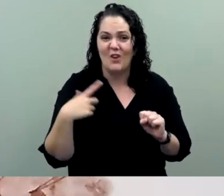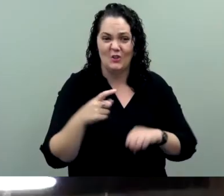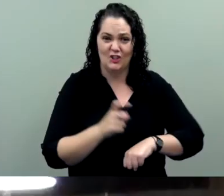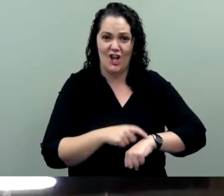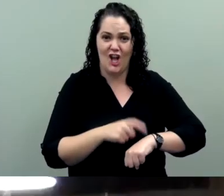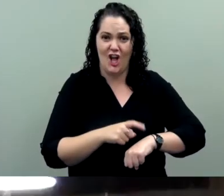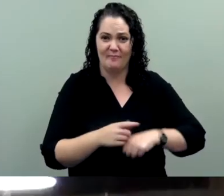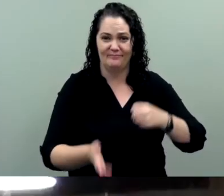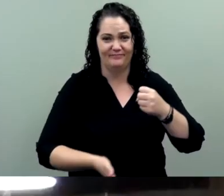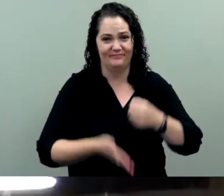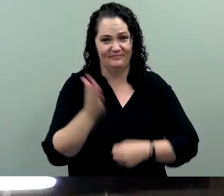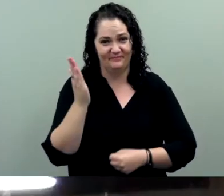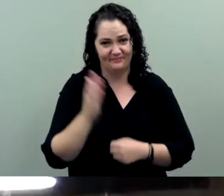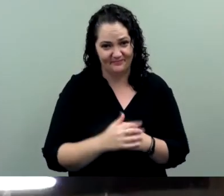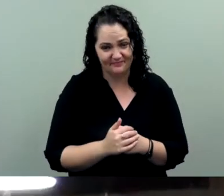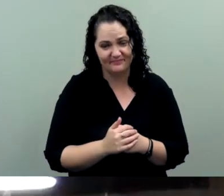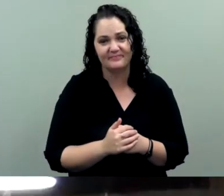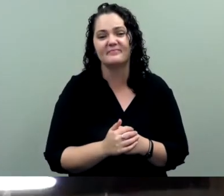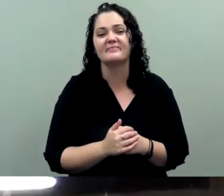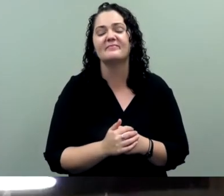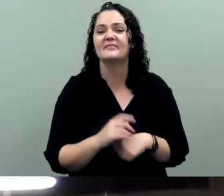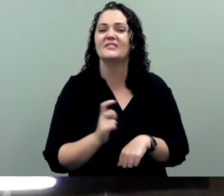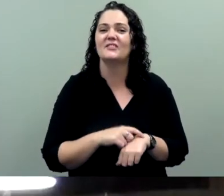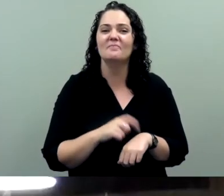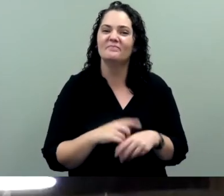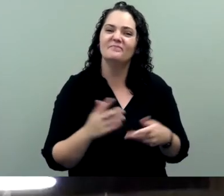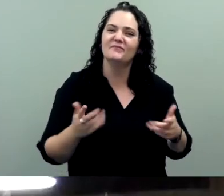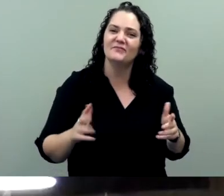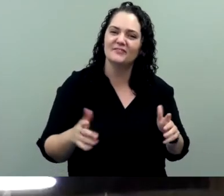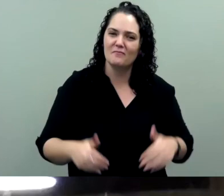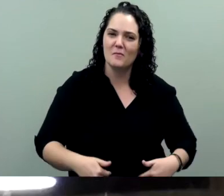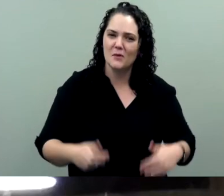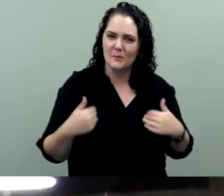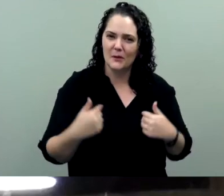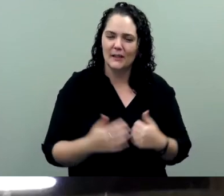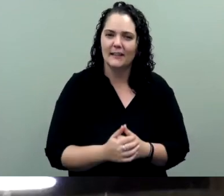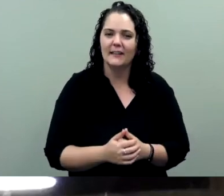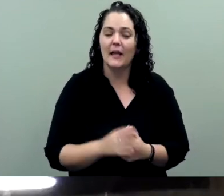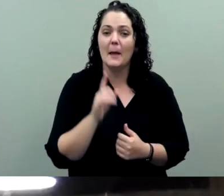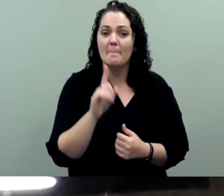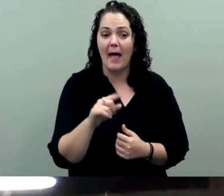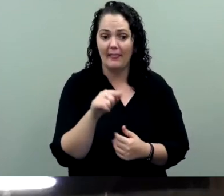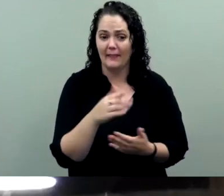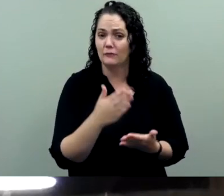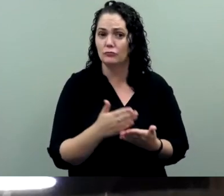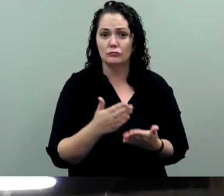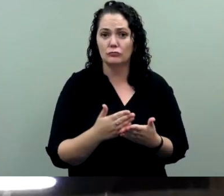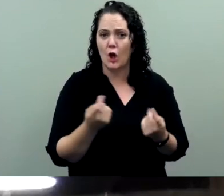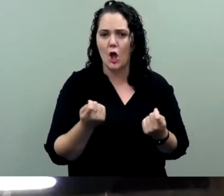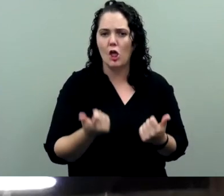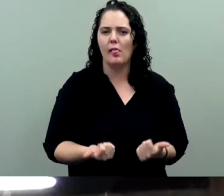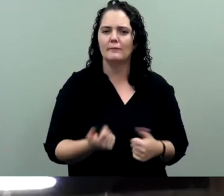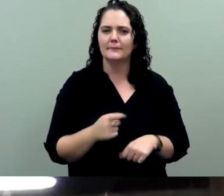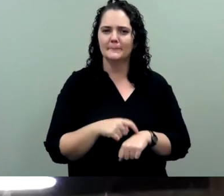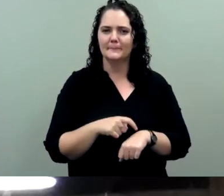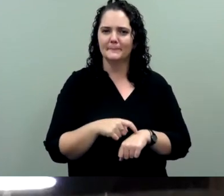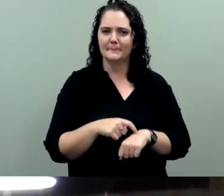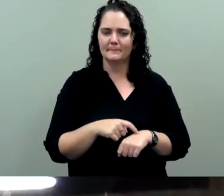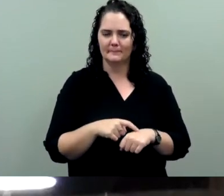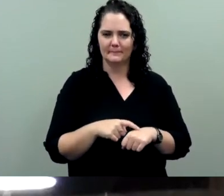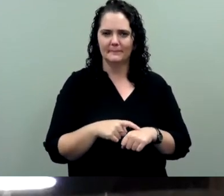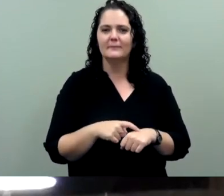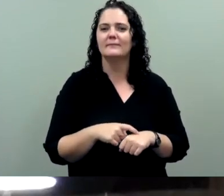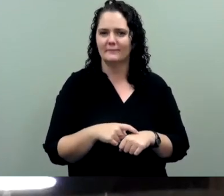back. Listen, I know I'm out of time for this morning, but this is only the beginning, the tip of the iceberg, all right? This